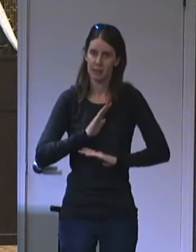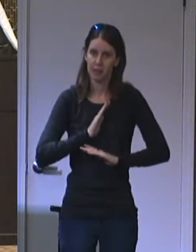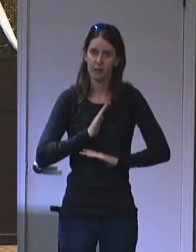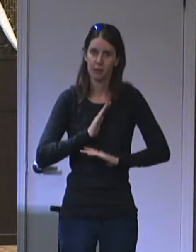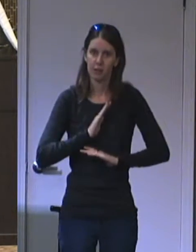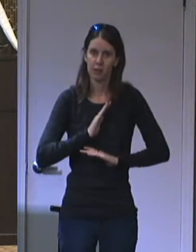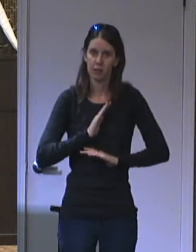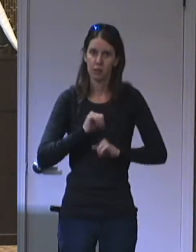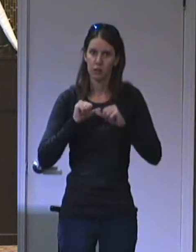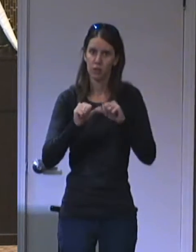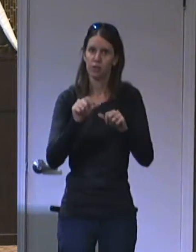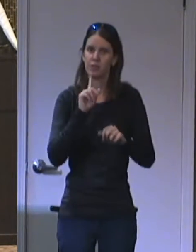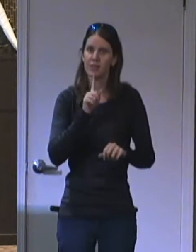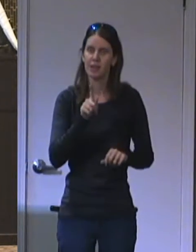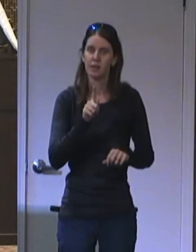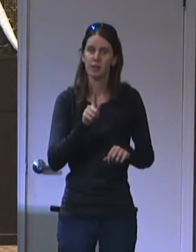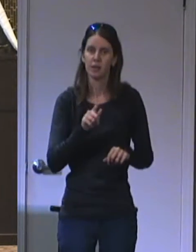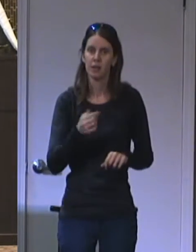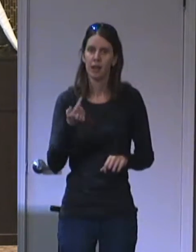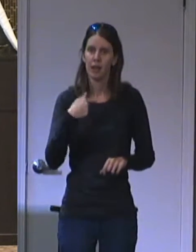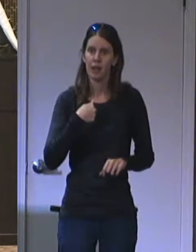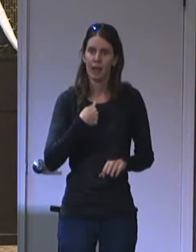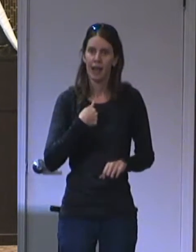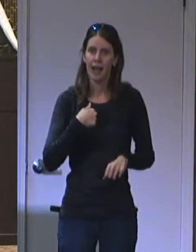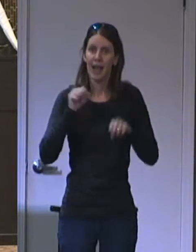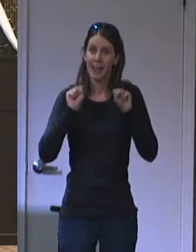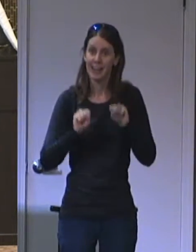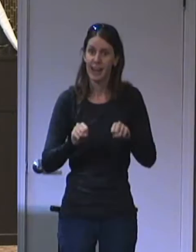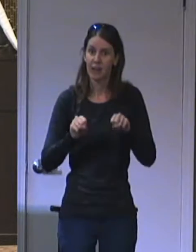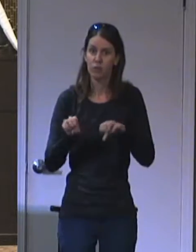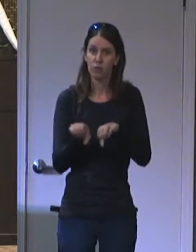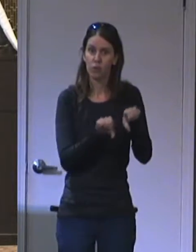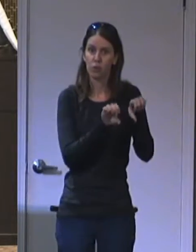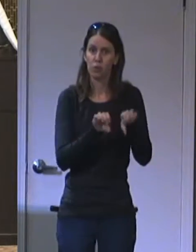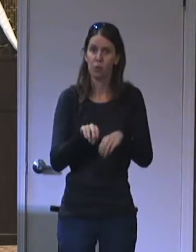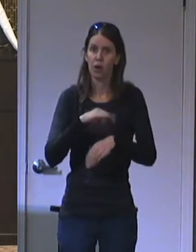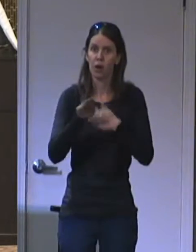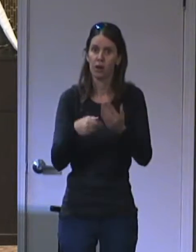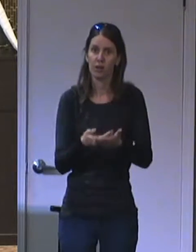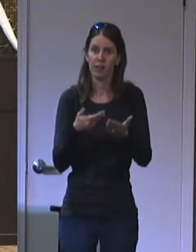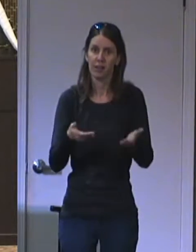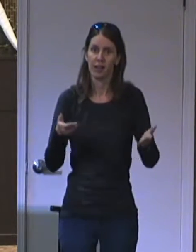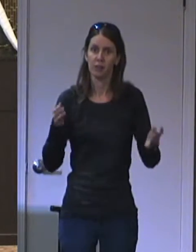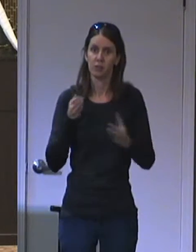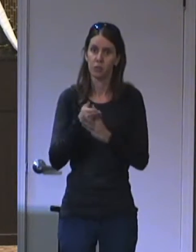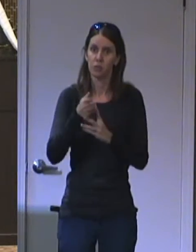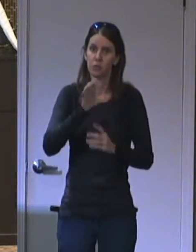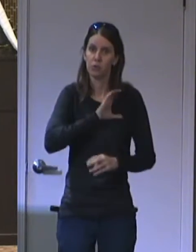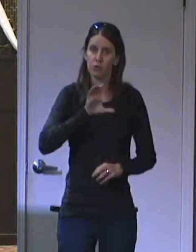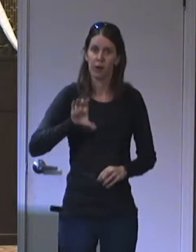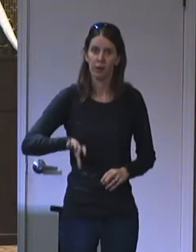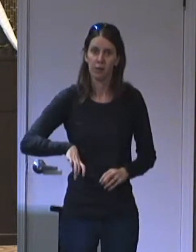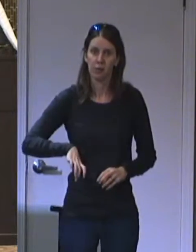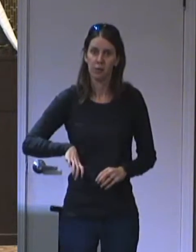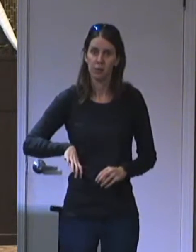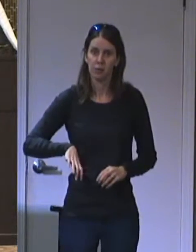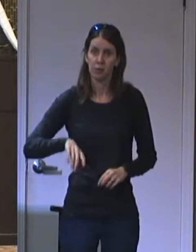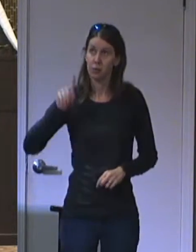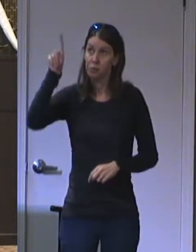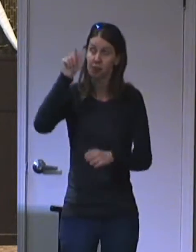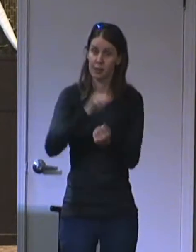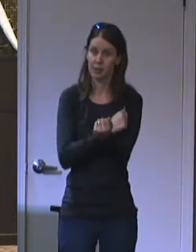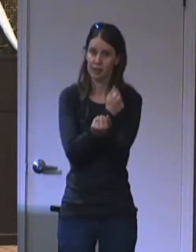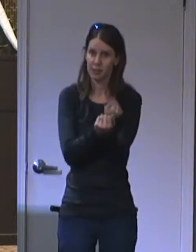And he follows that up one verse later with, I can do all things through Christ,